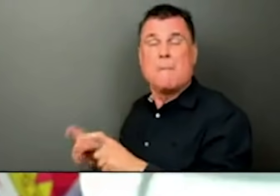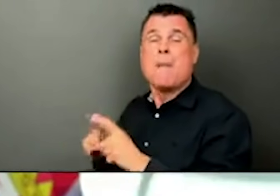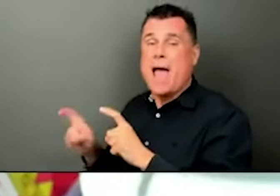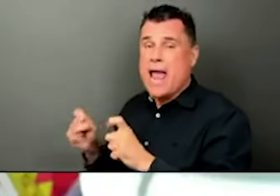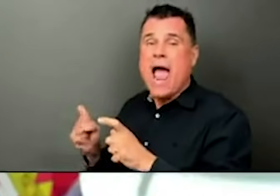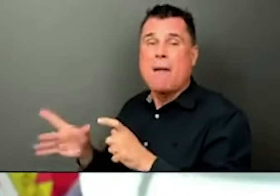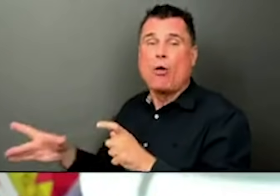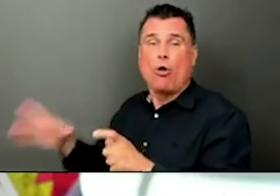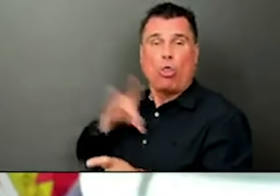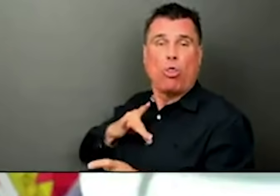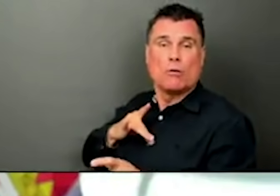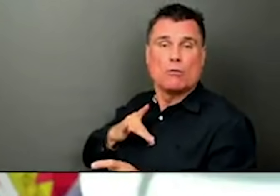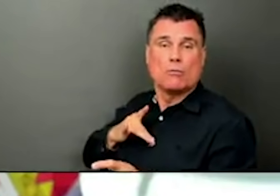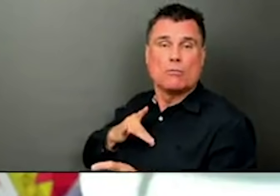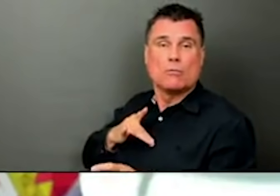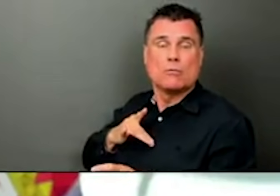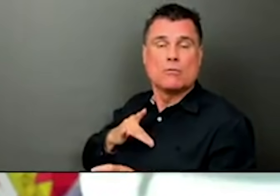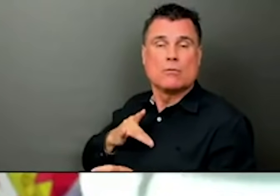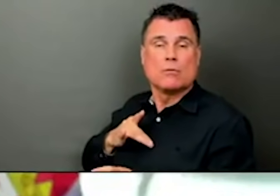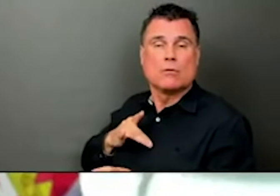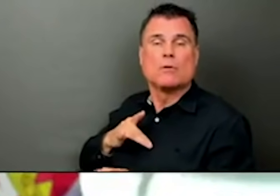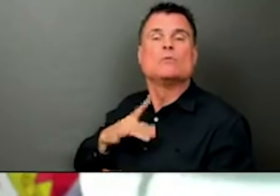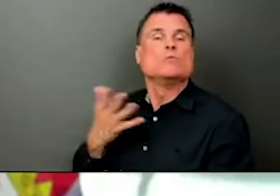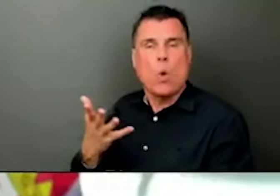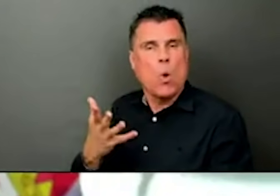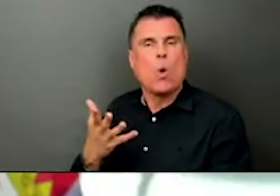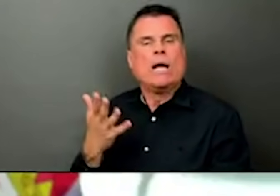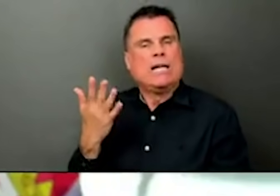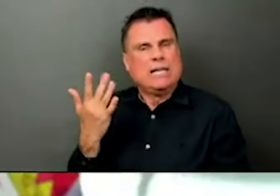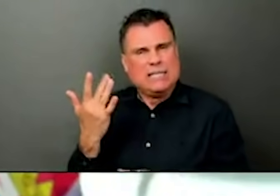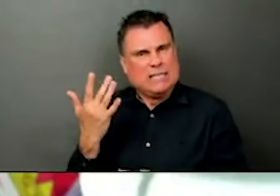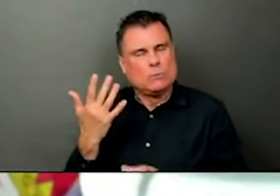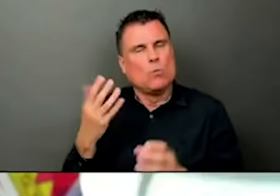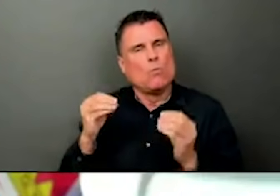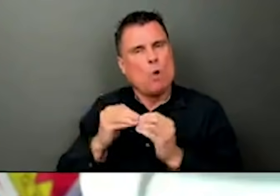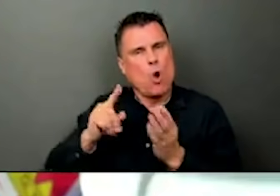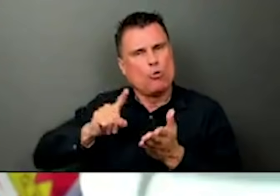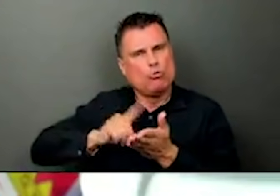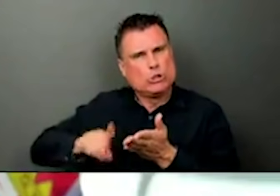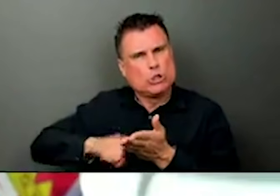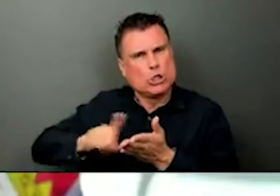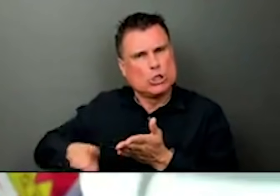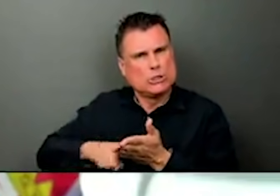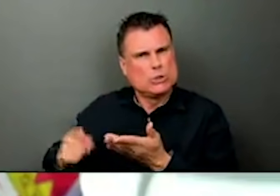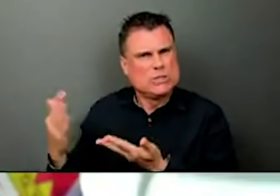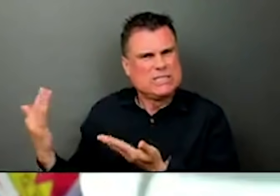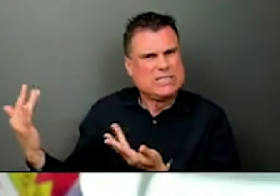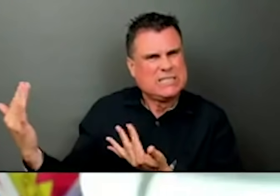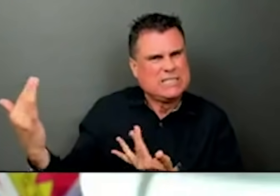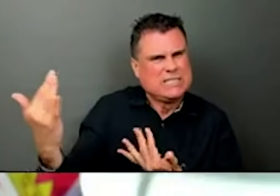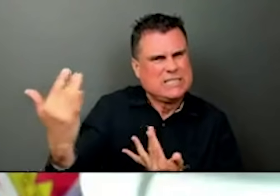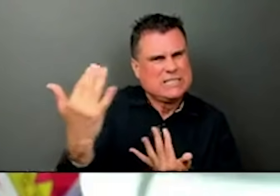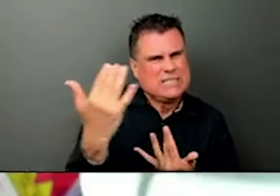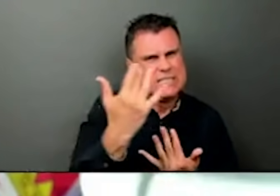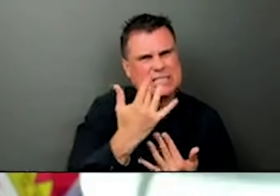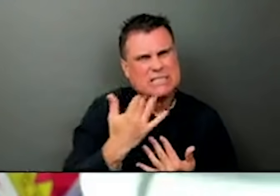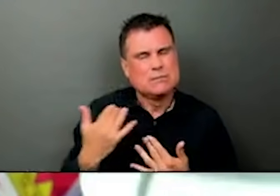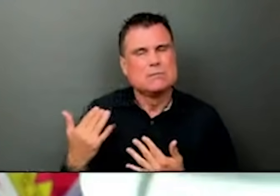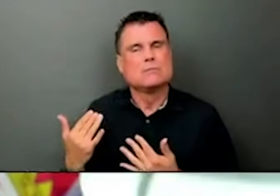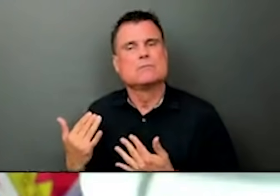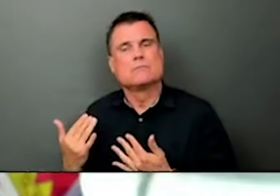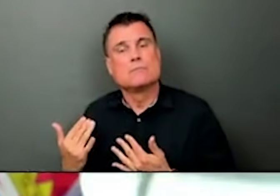acquire. What we do know, and sometimes years, what we do know now from data with the mix and match studies is that it's safe to do that, and